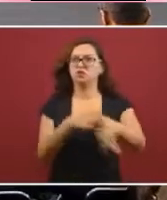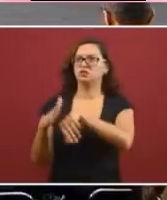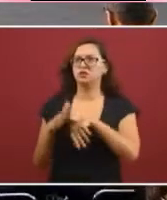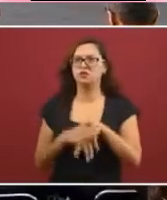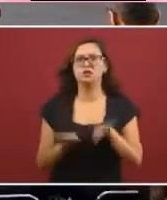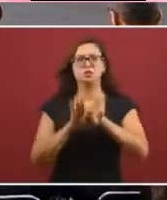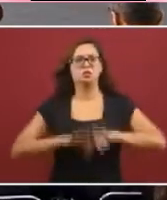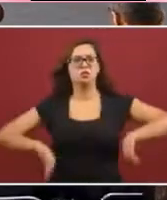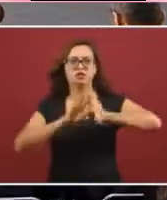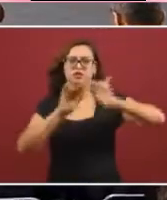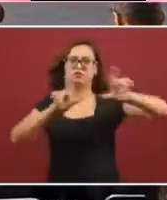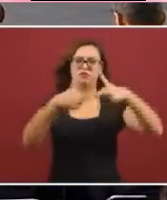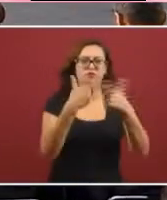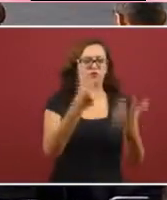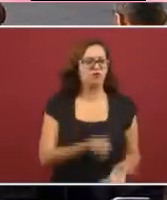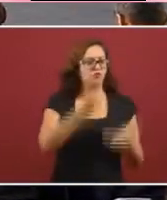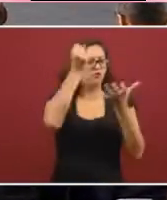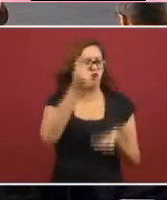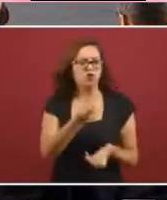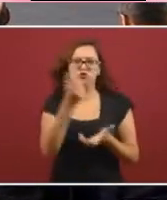fund